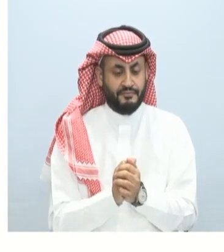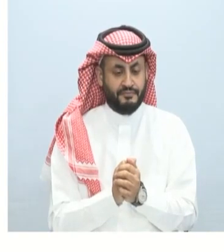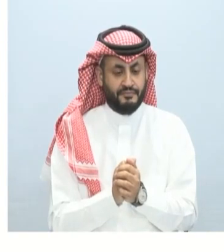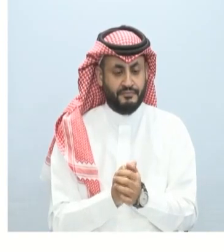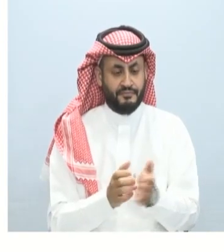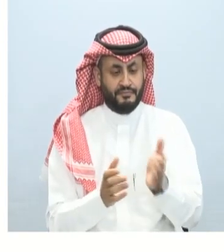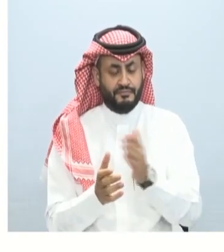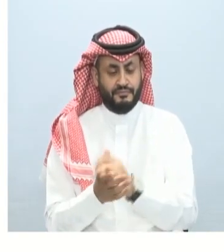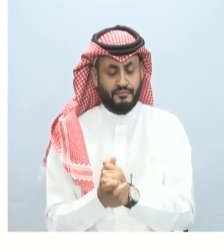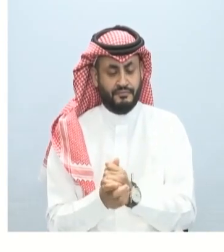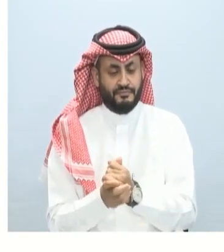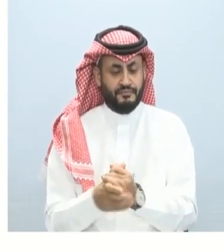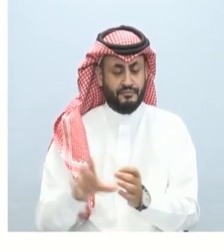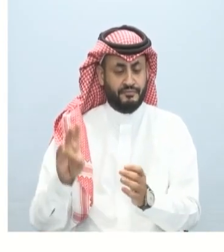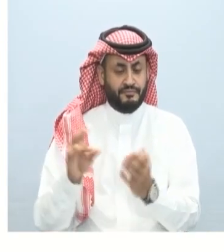four that we have here,